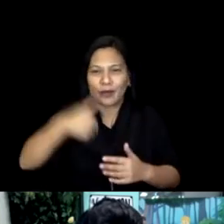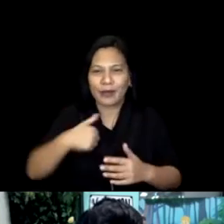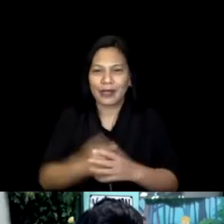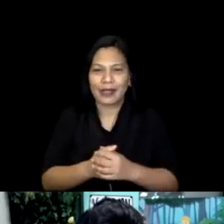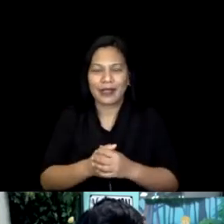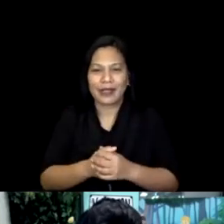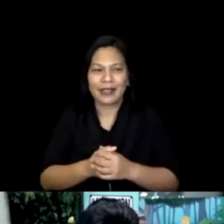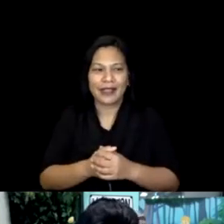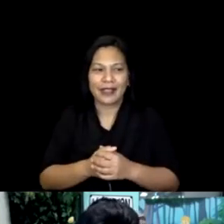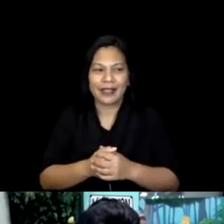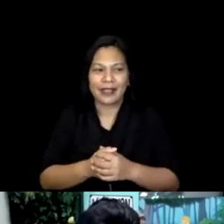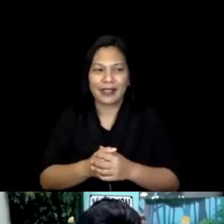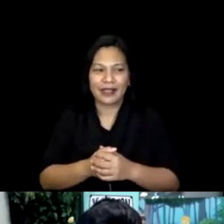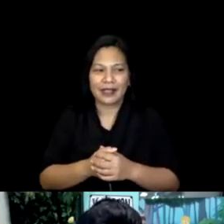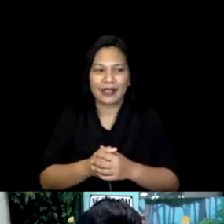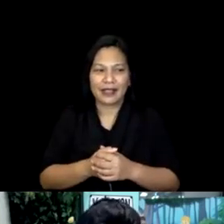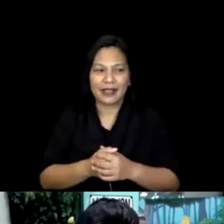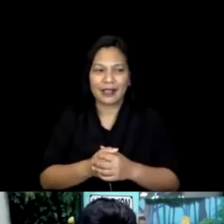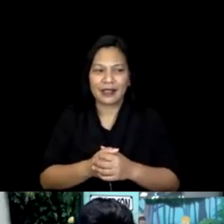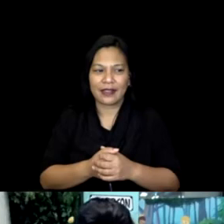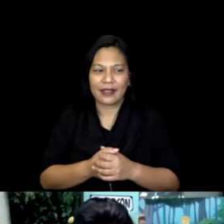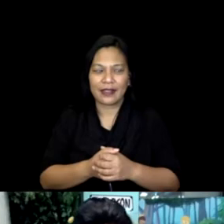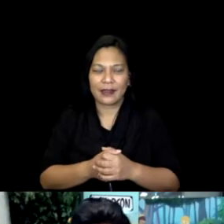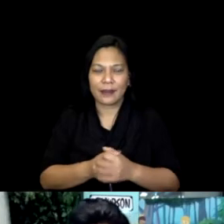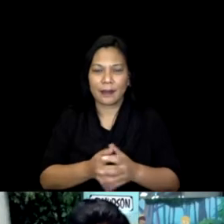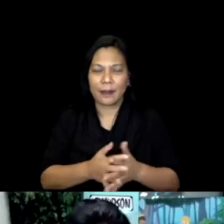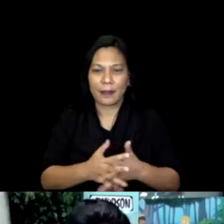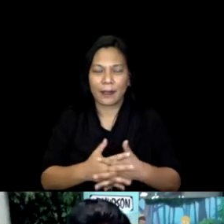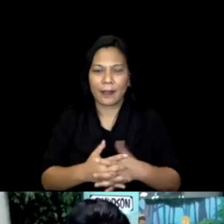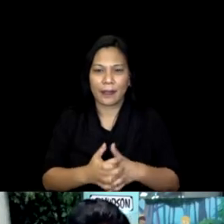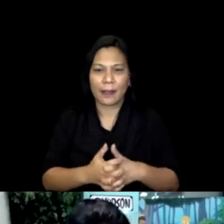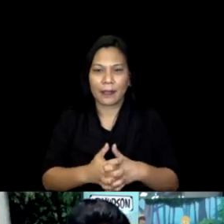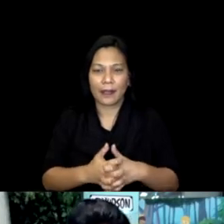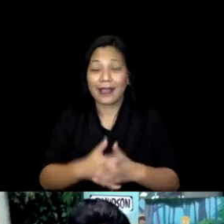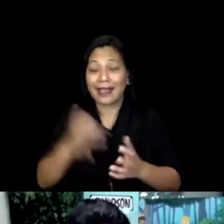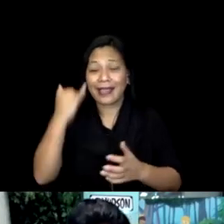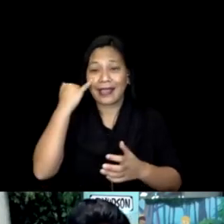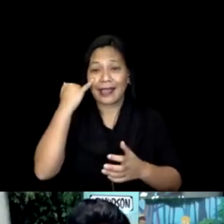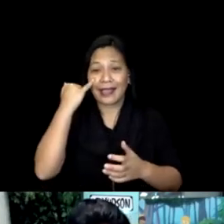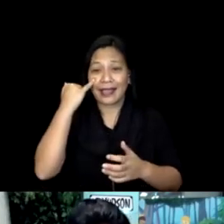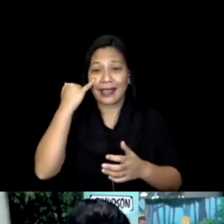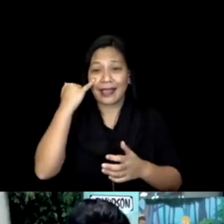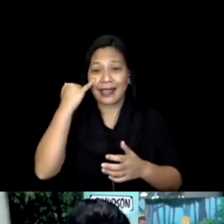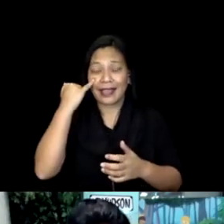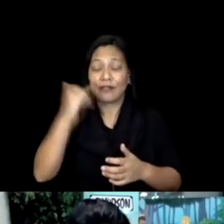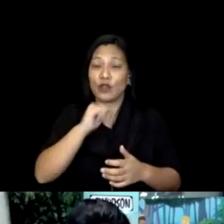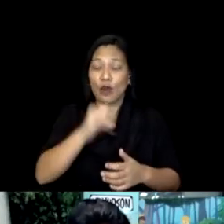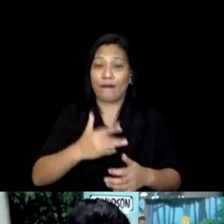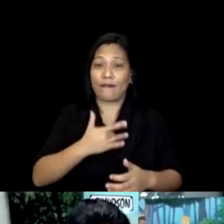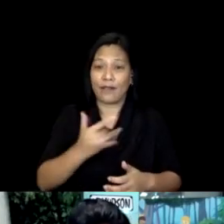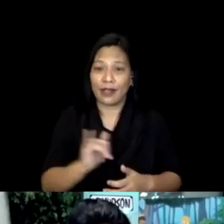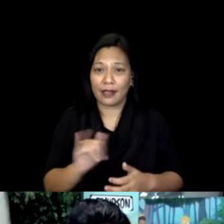living, you know, especially if you're not able to find that in your home itself for